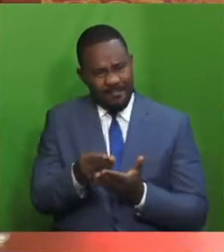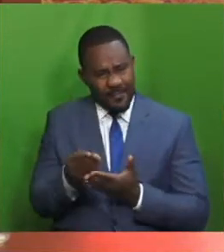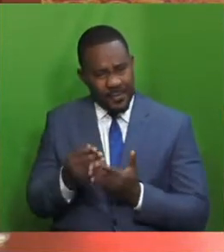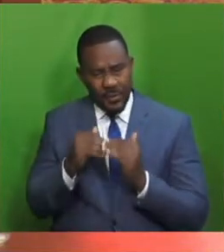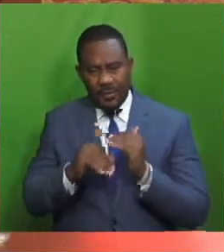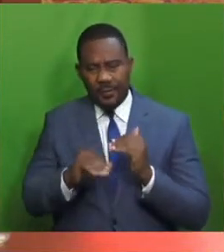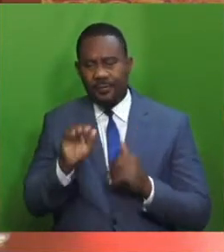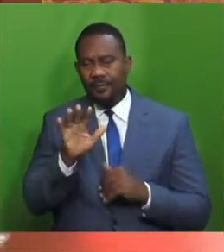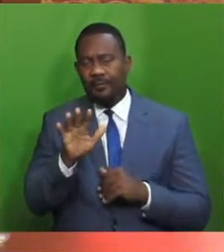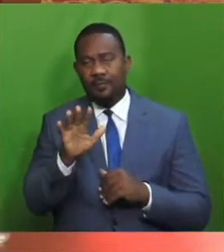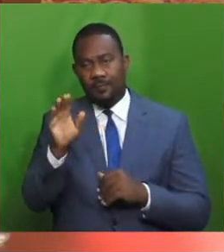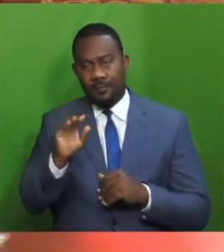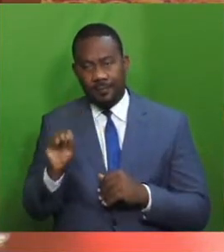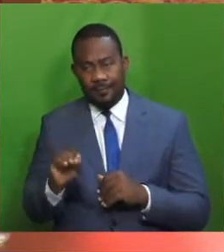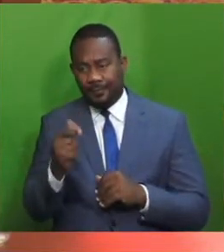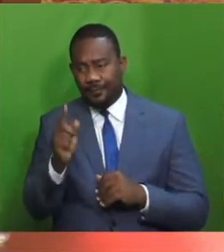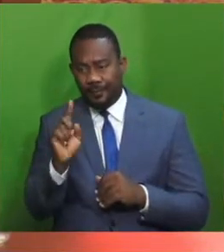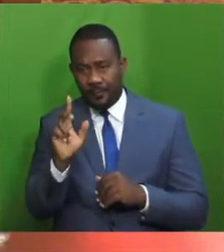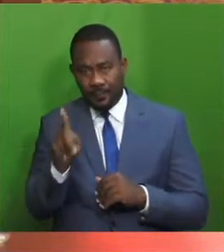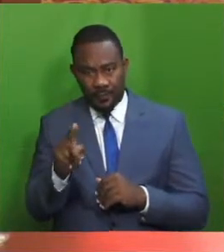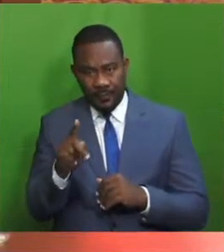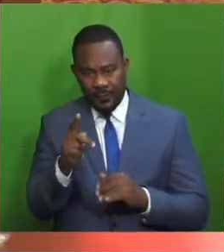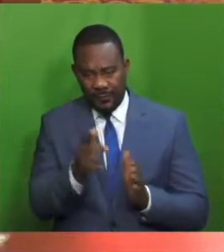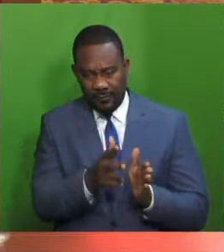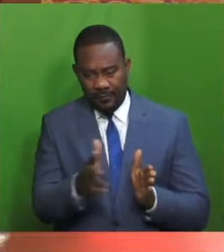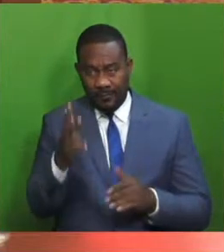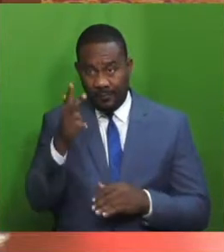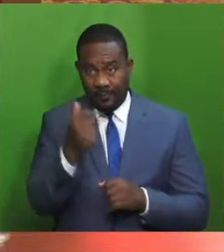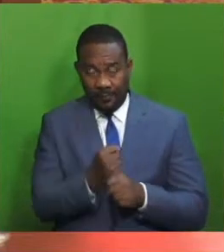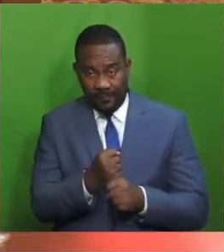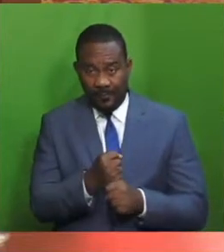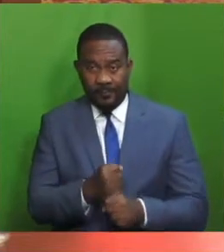GDP for 3 consecutive years.